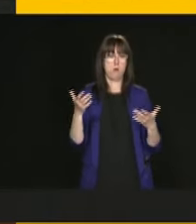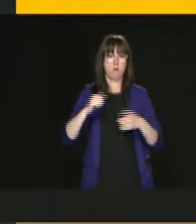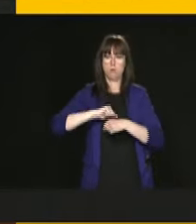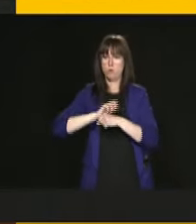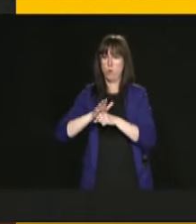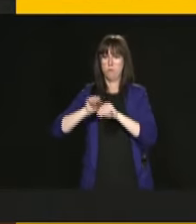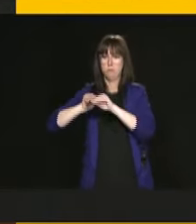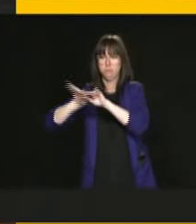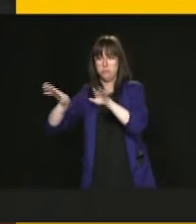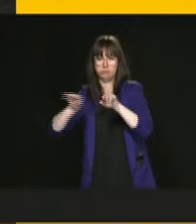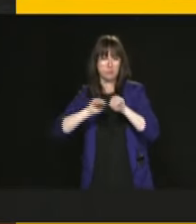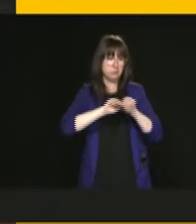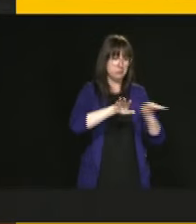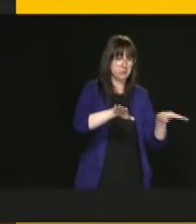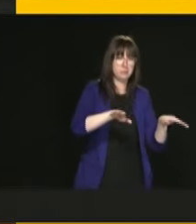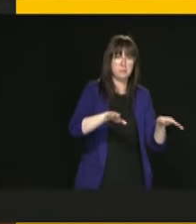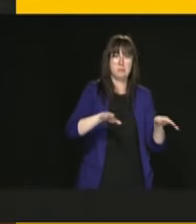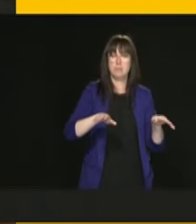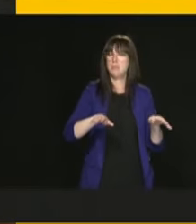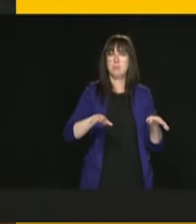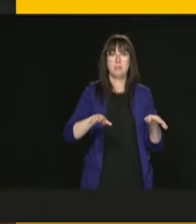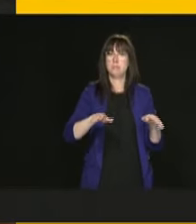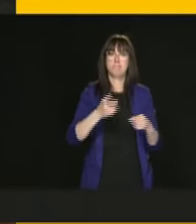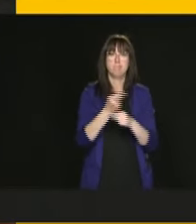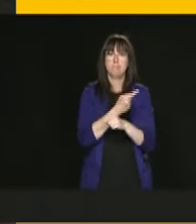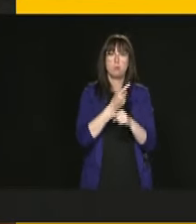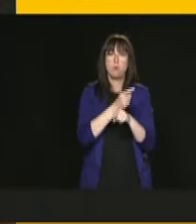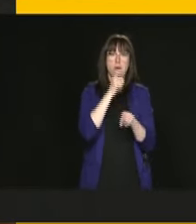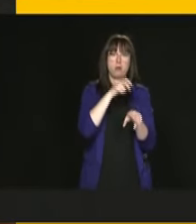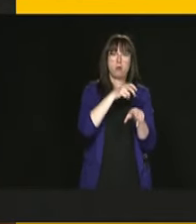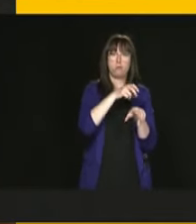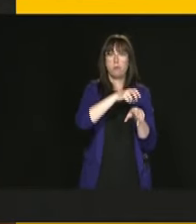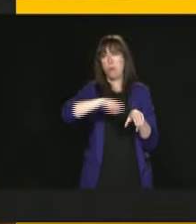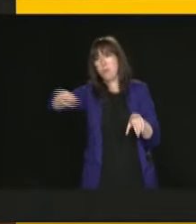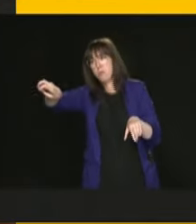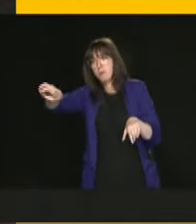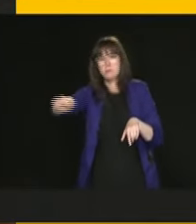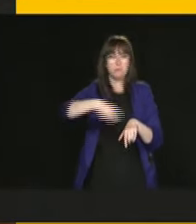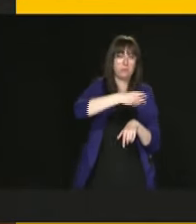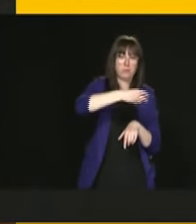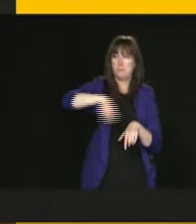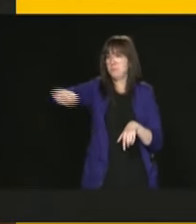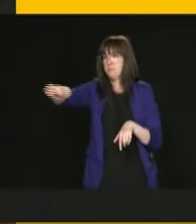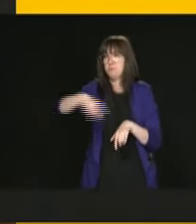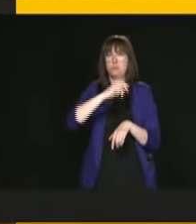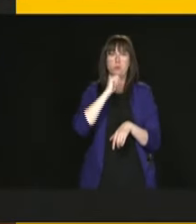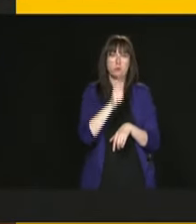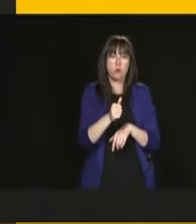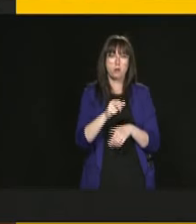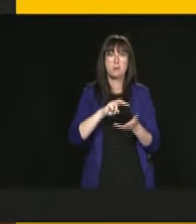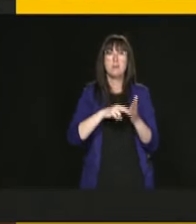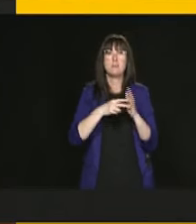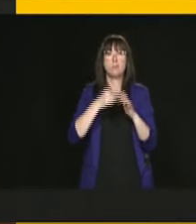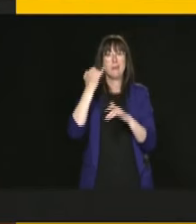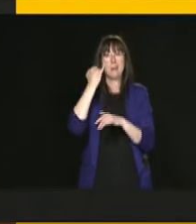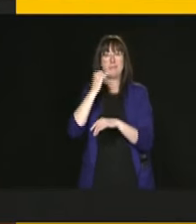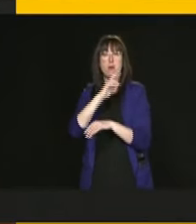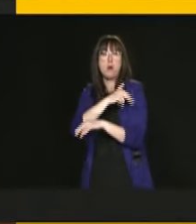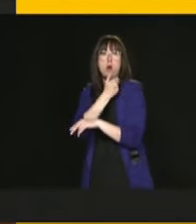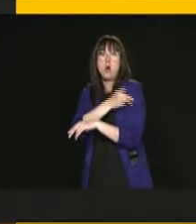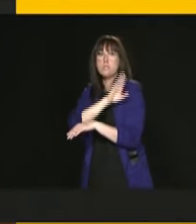not appropriate to be, quote, transferring these patients back, and therefore obviously they're taking up beds in the hospitals. In the hospitals in Montreal, there's